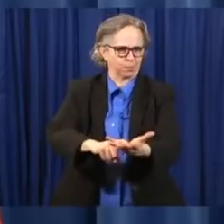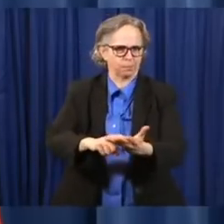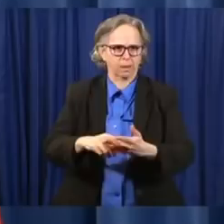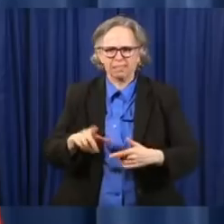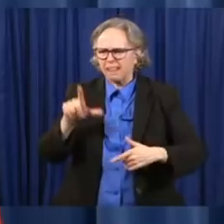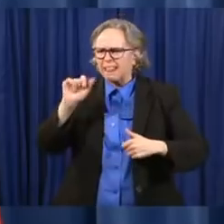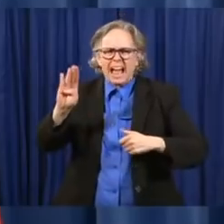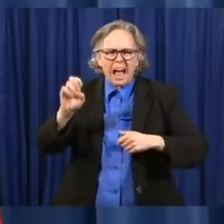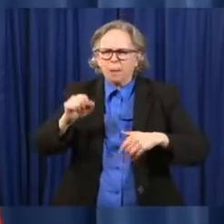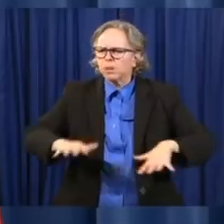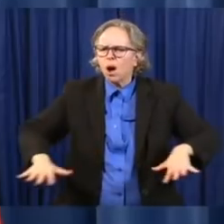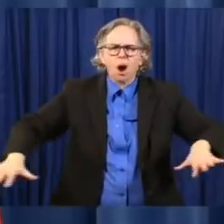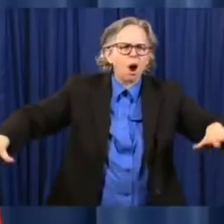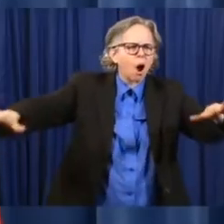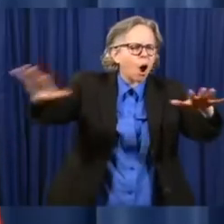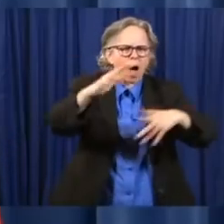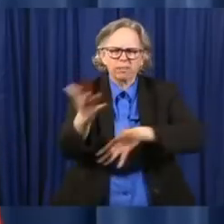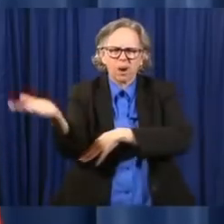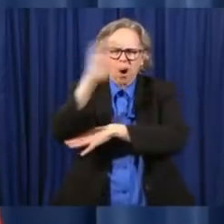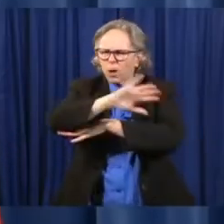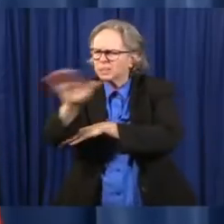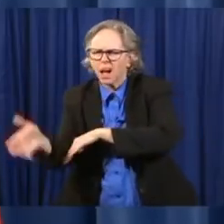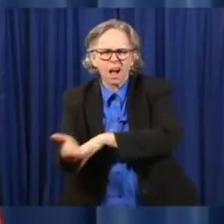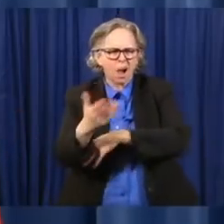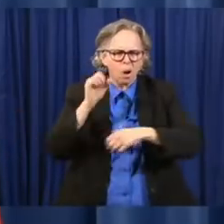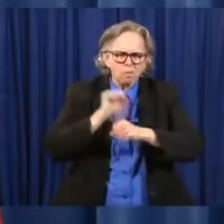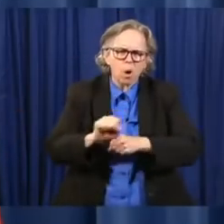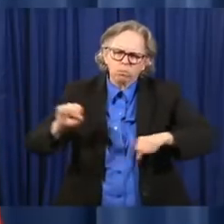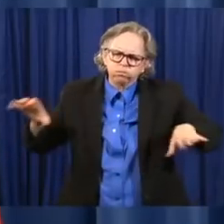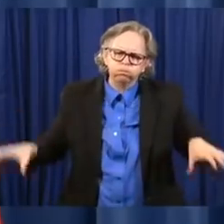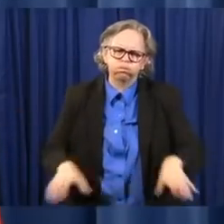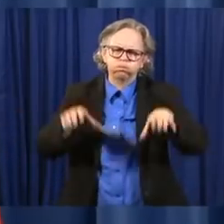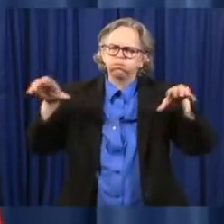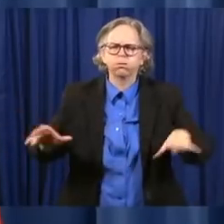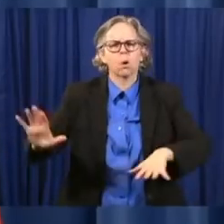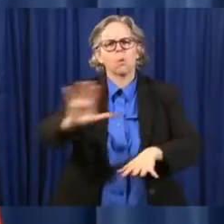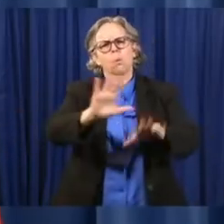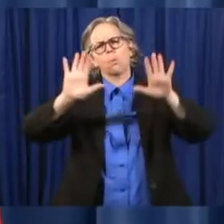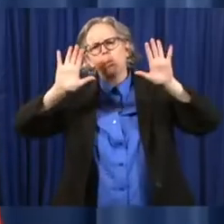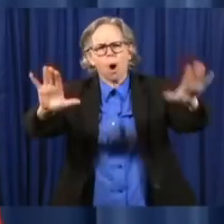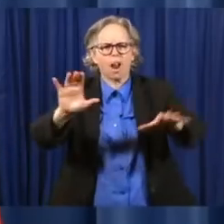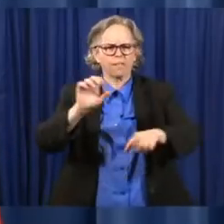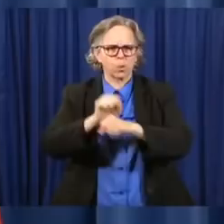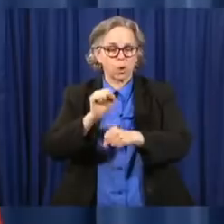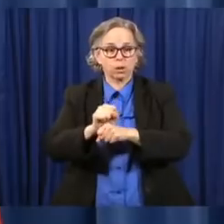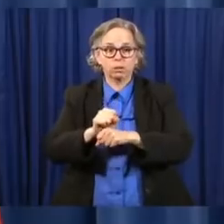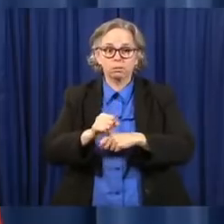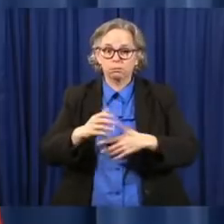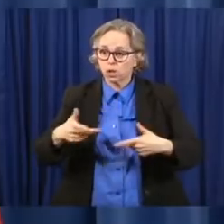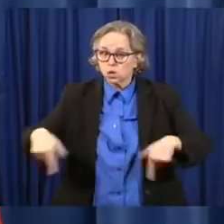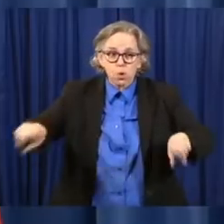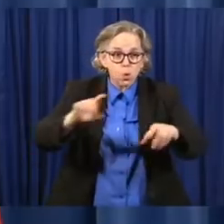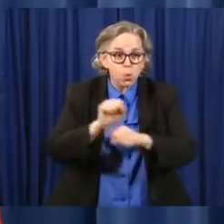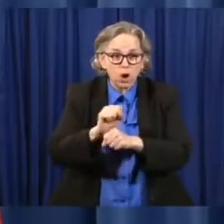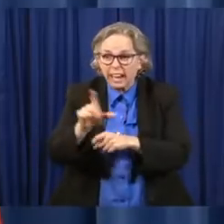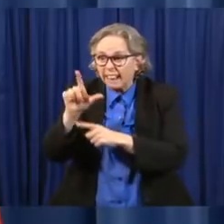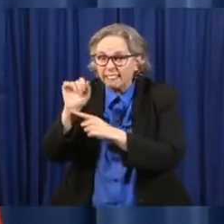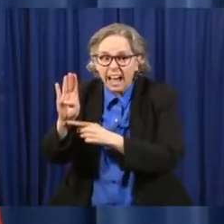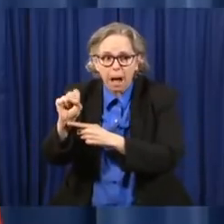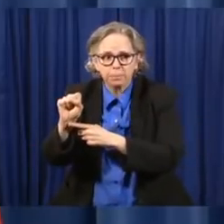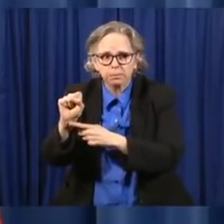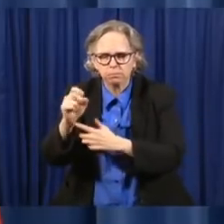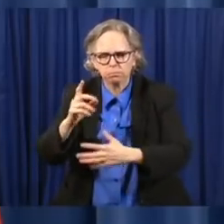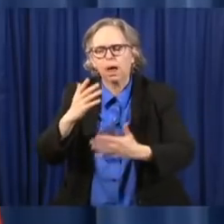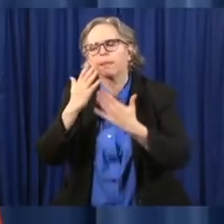doing an absolutely fantastic job. So to all of you at our labs around the state of Ohio, thank you. Thank you for